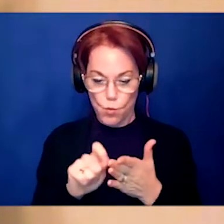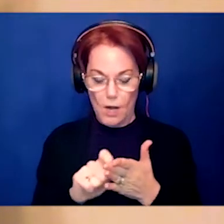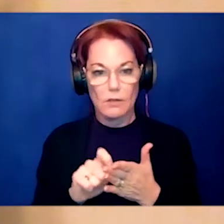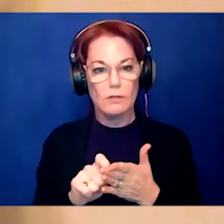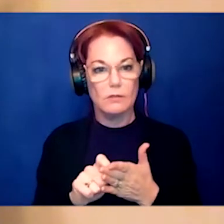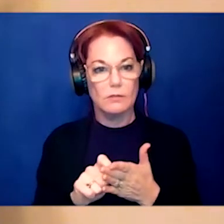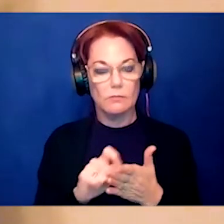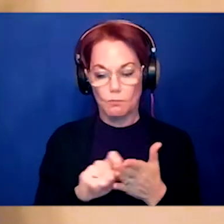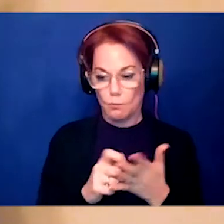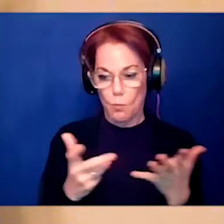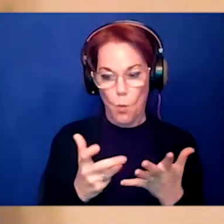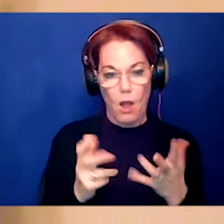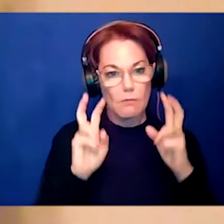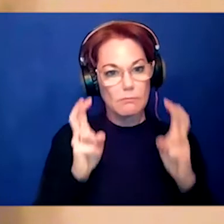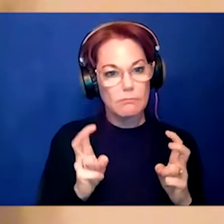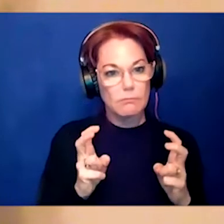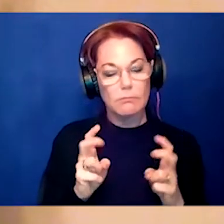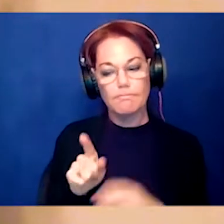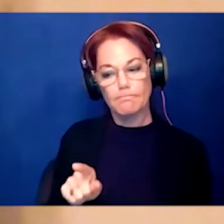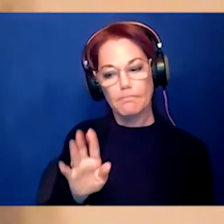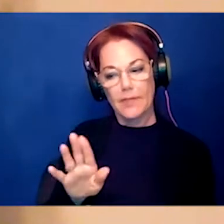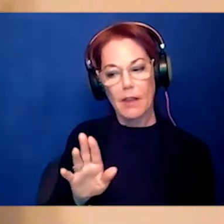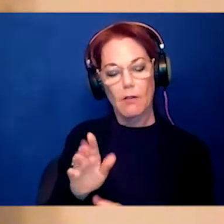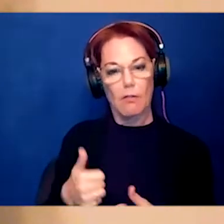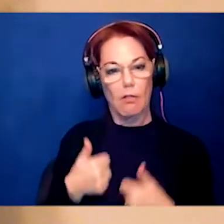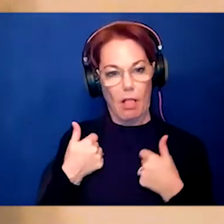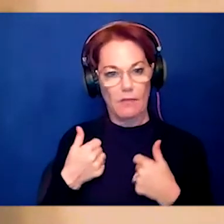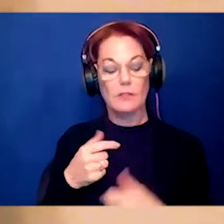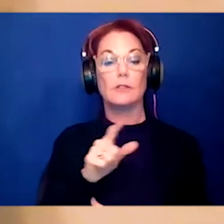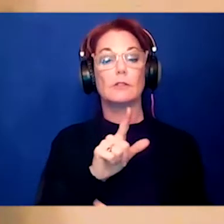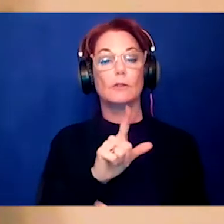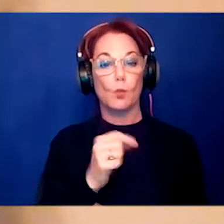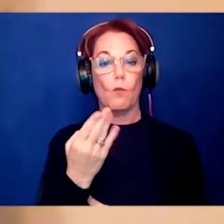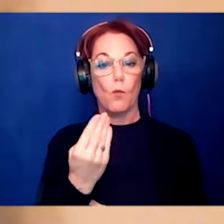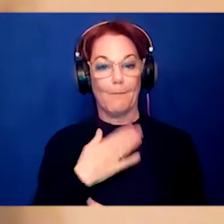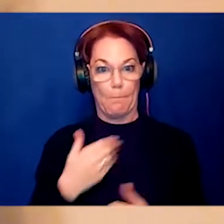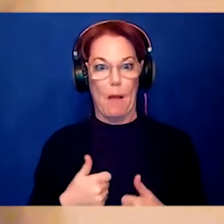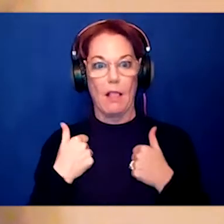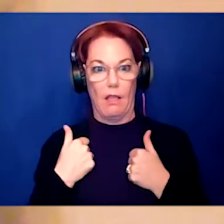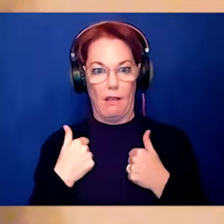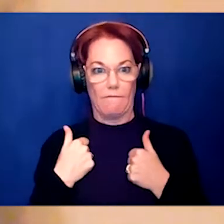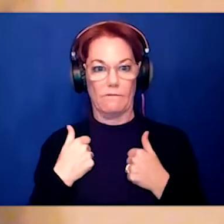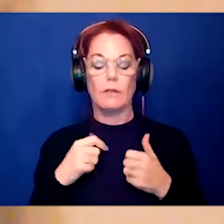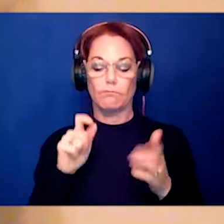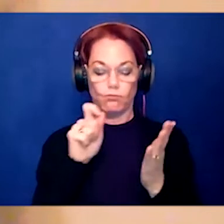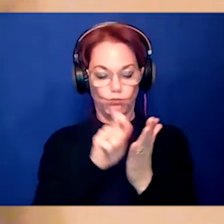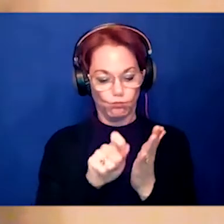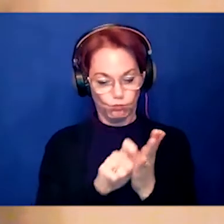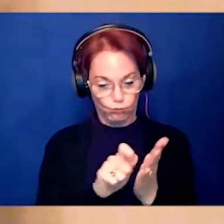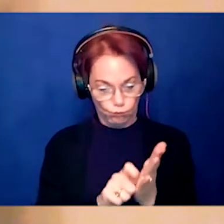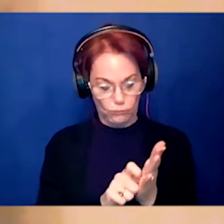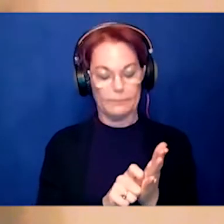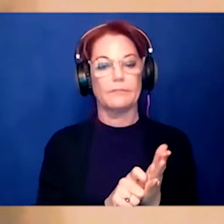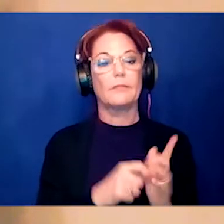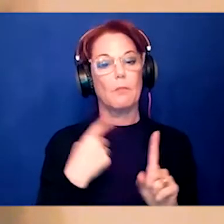refugees. In 2013, I started to write a book about my life, and also I was also writing poetry.